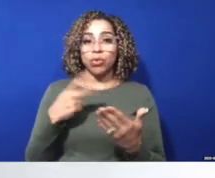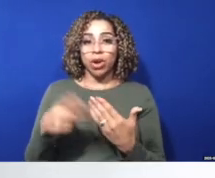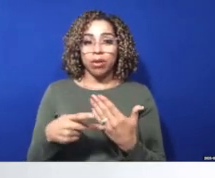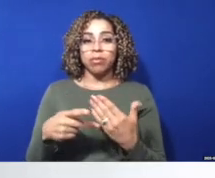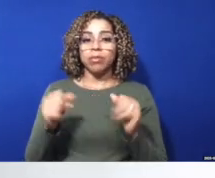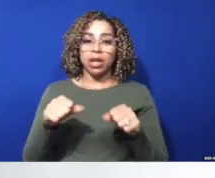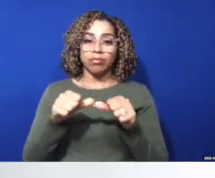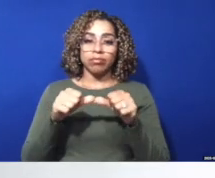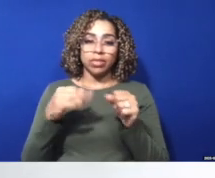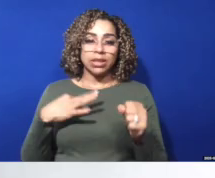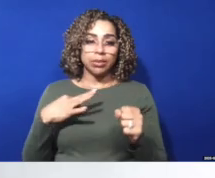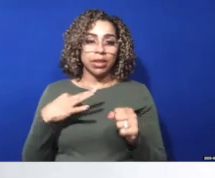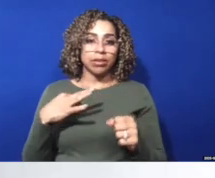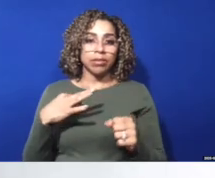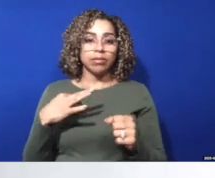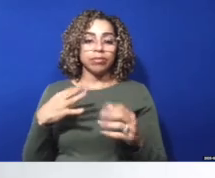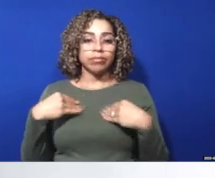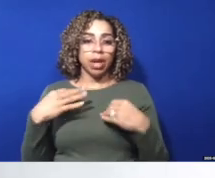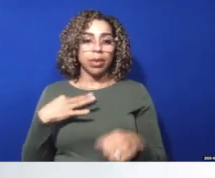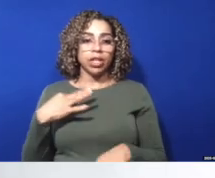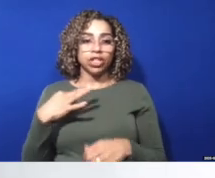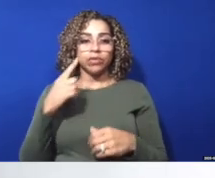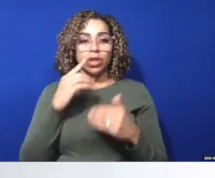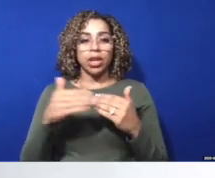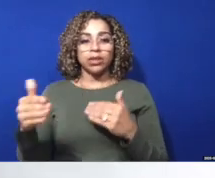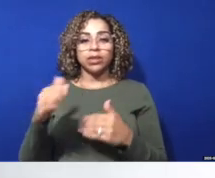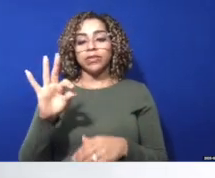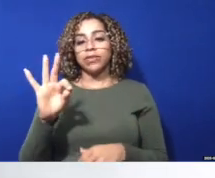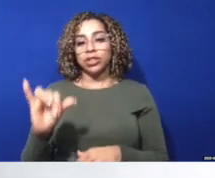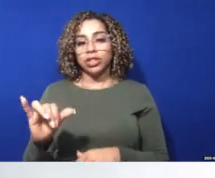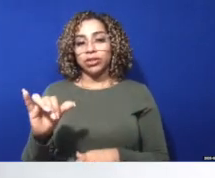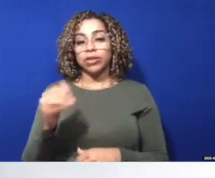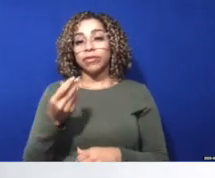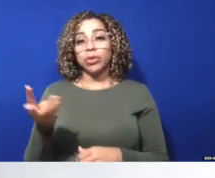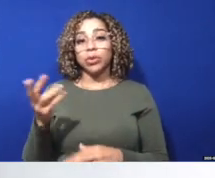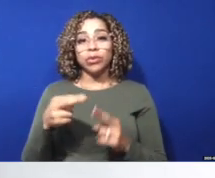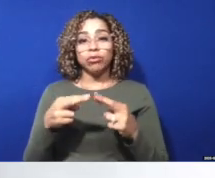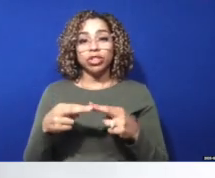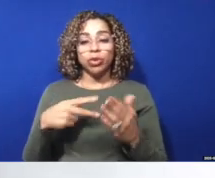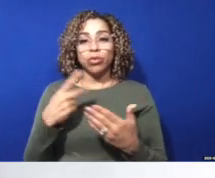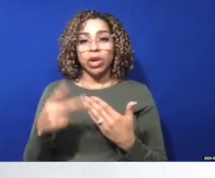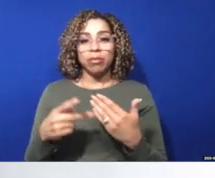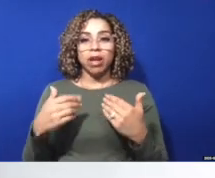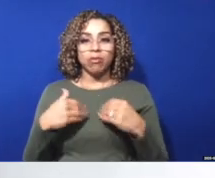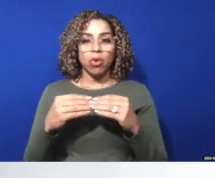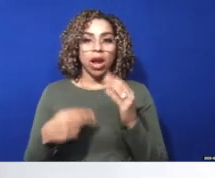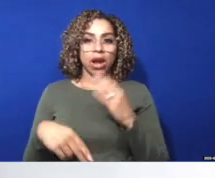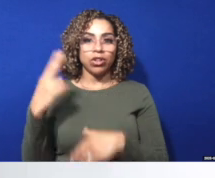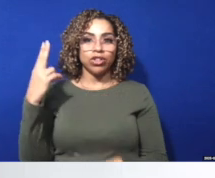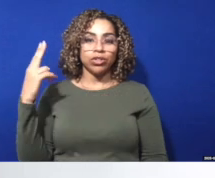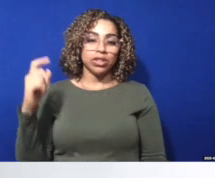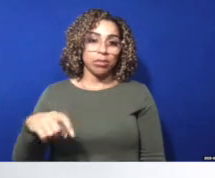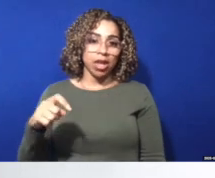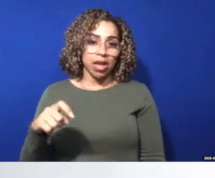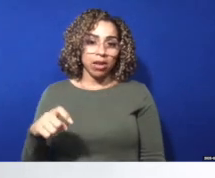through the next fiscal year. A few of our regional programs, have a little bit higher demand, so